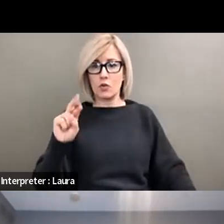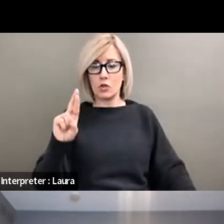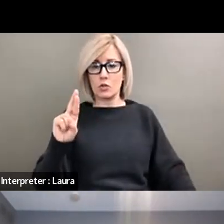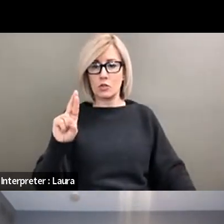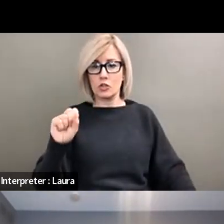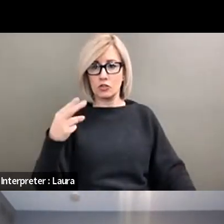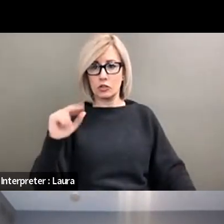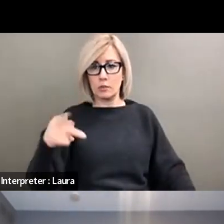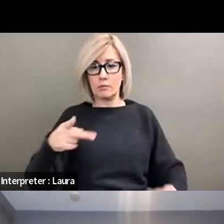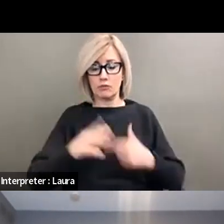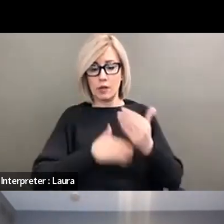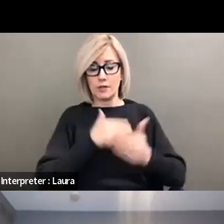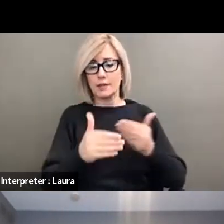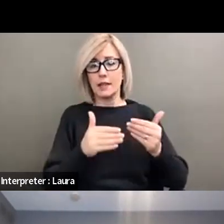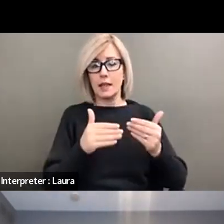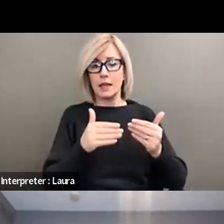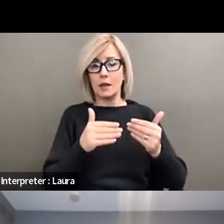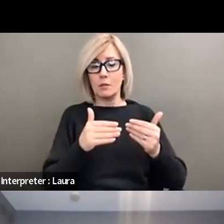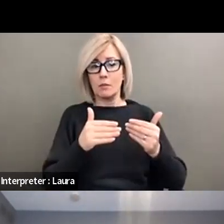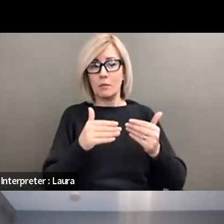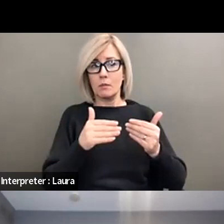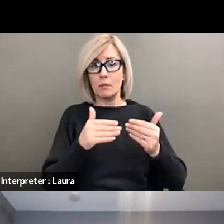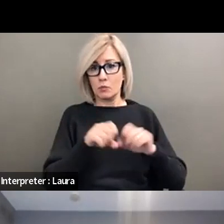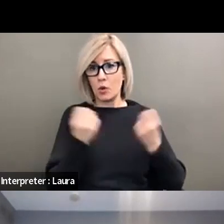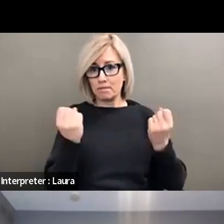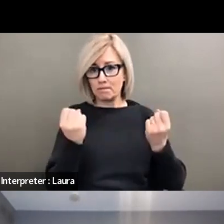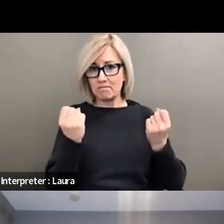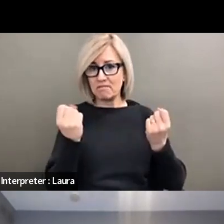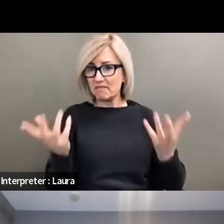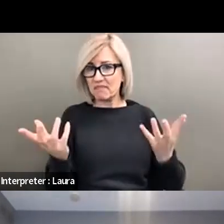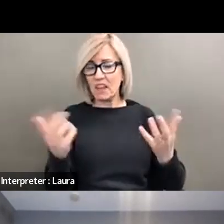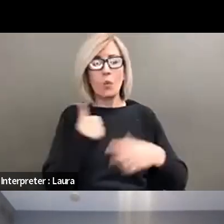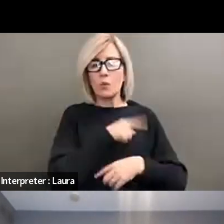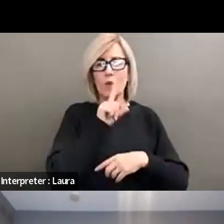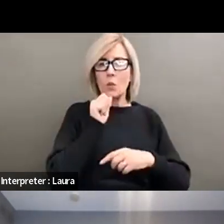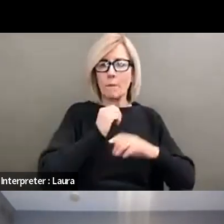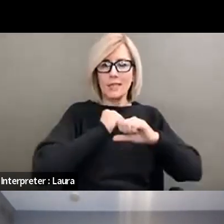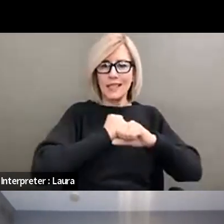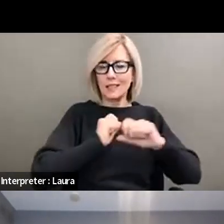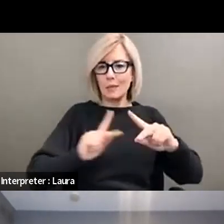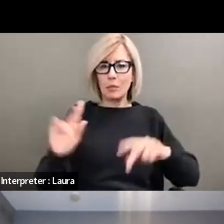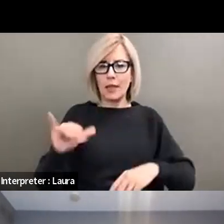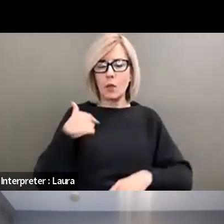or program was broken, that we really weren't protecting people the way we should.